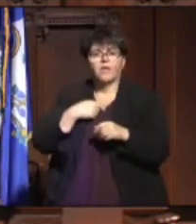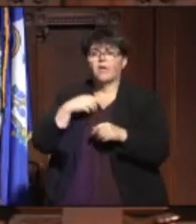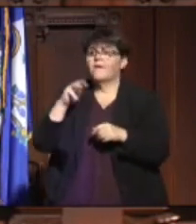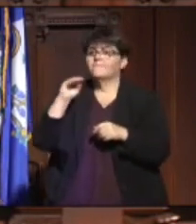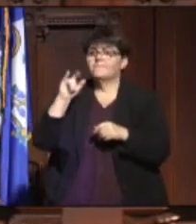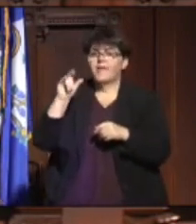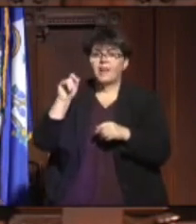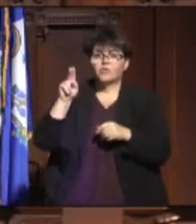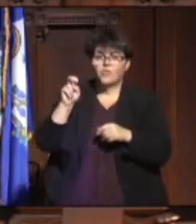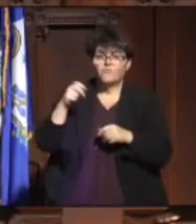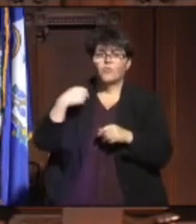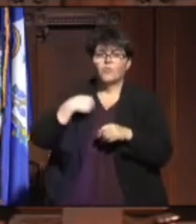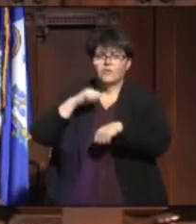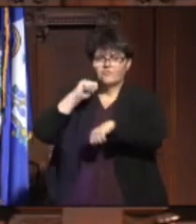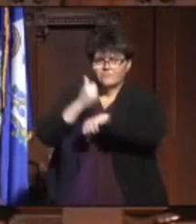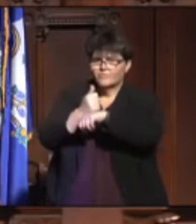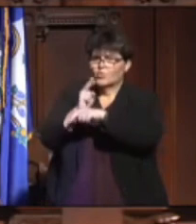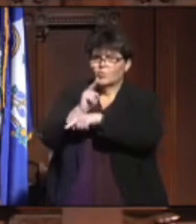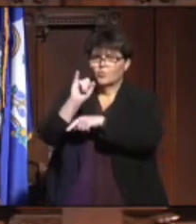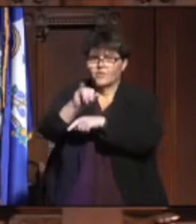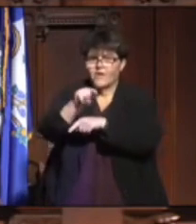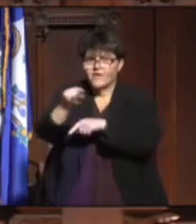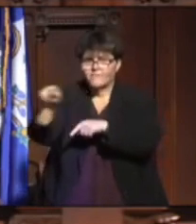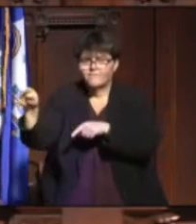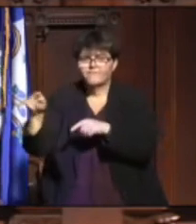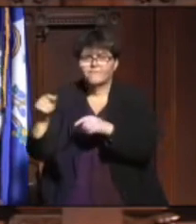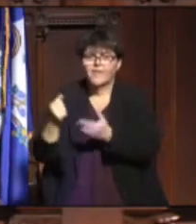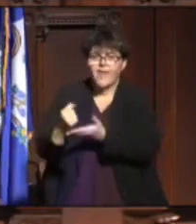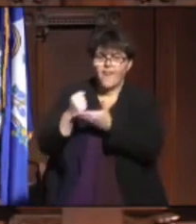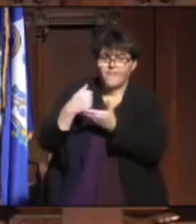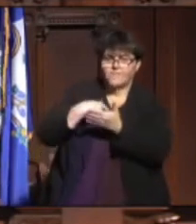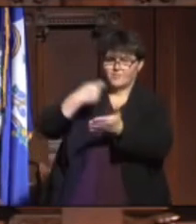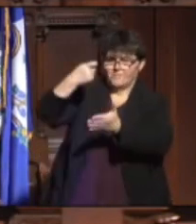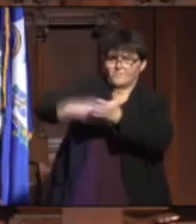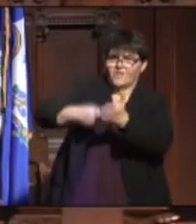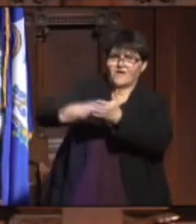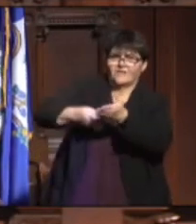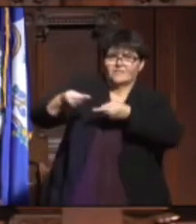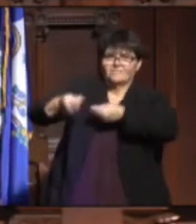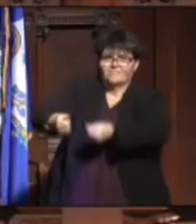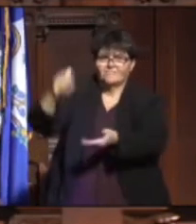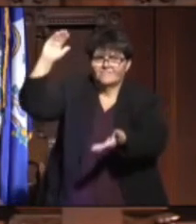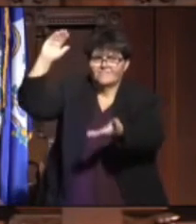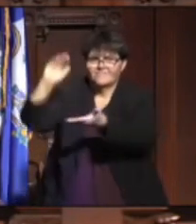below-market fixed-price contract, extending through the end of this decade and hopefully beyond.